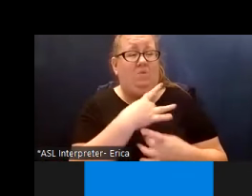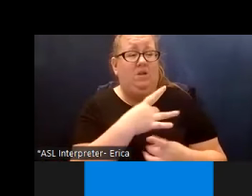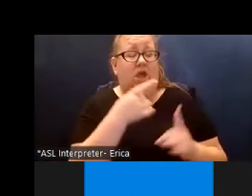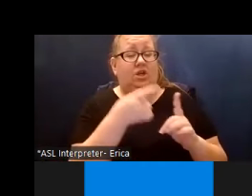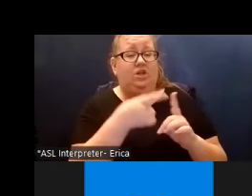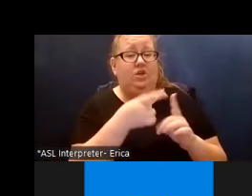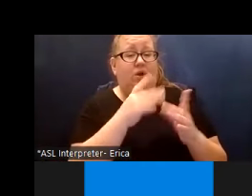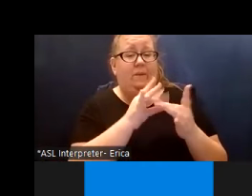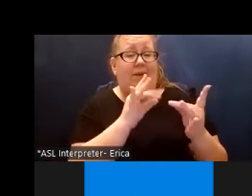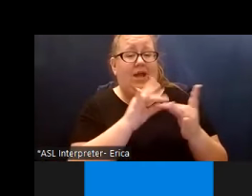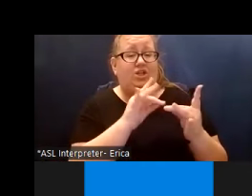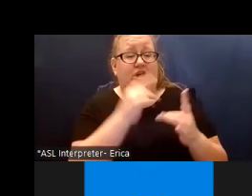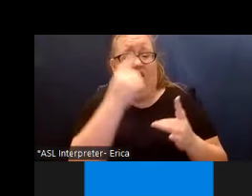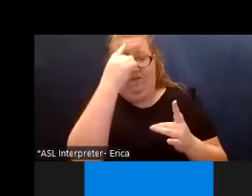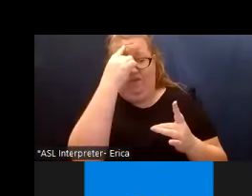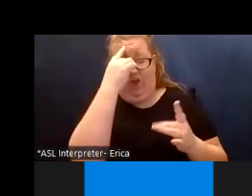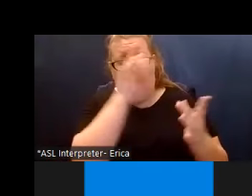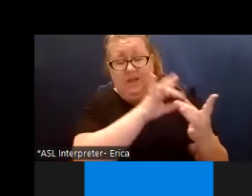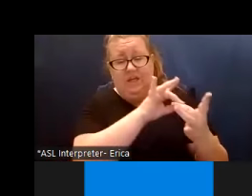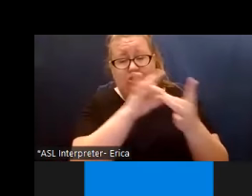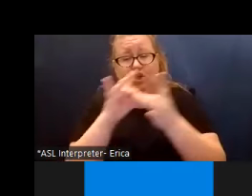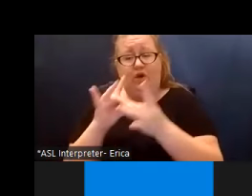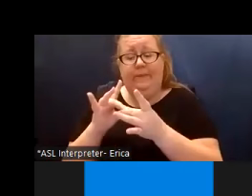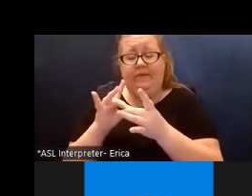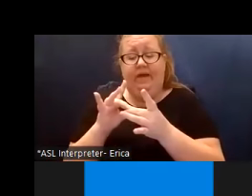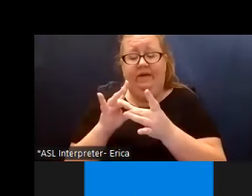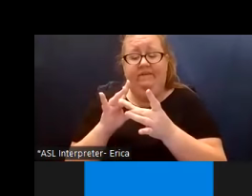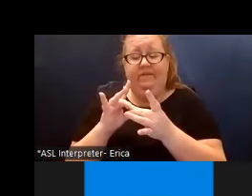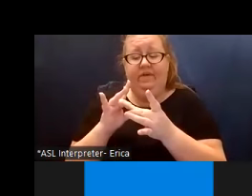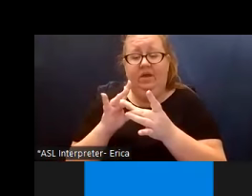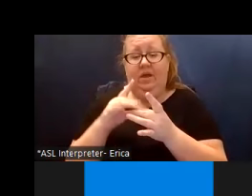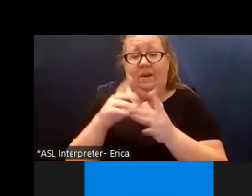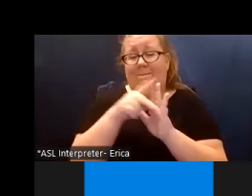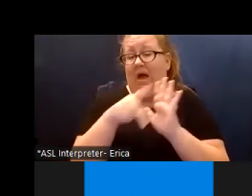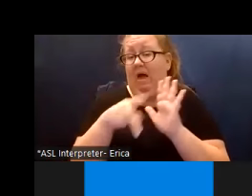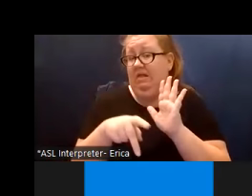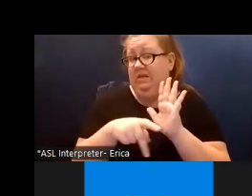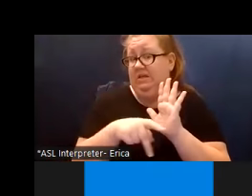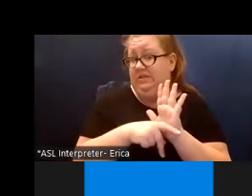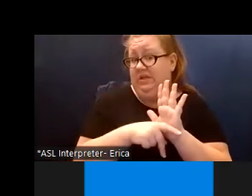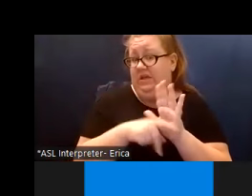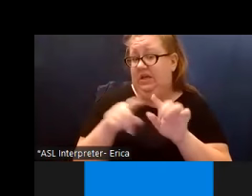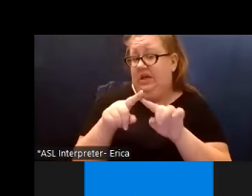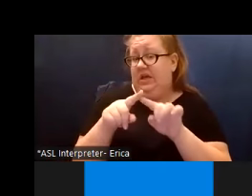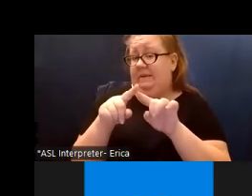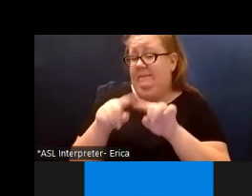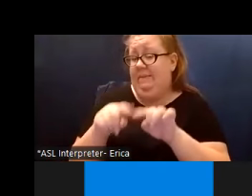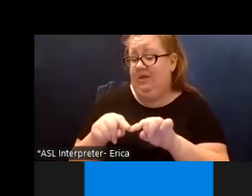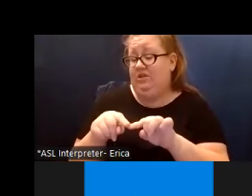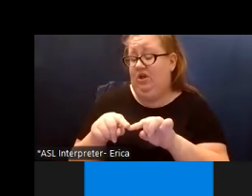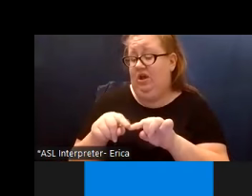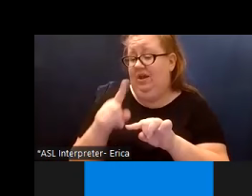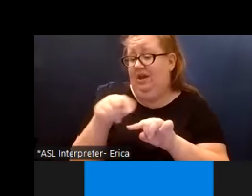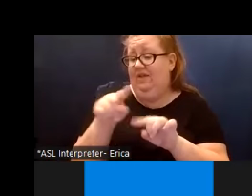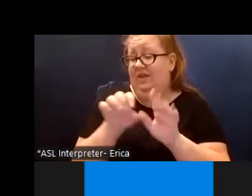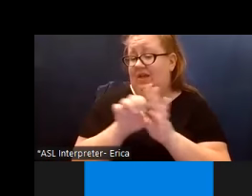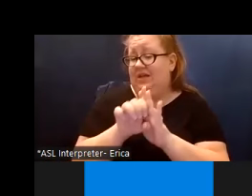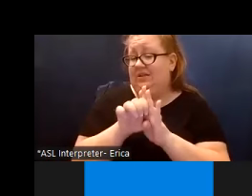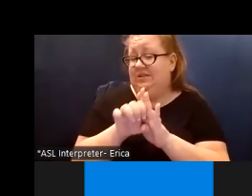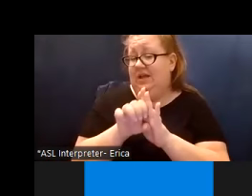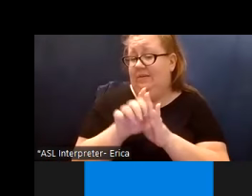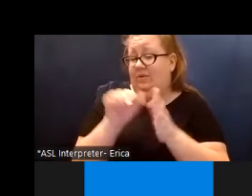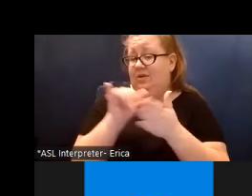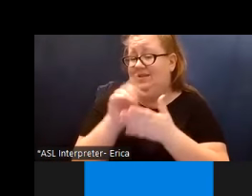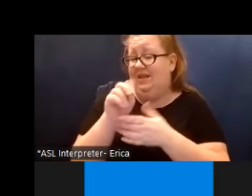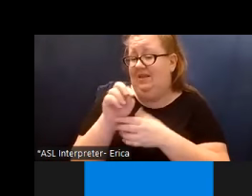to mention a thought in terms of policy based on the examples that